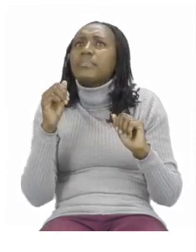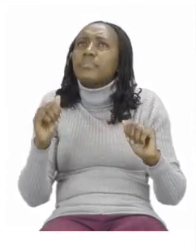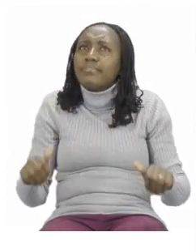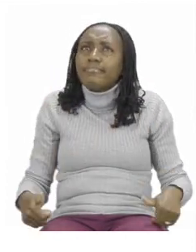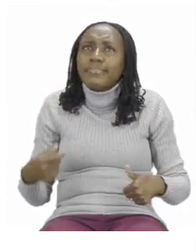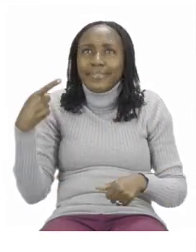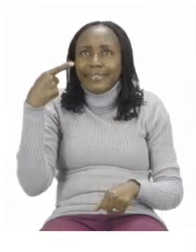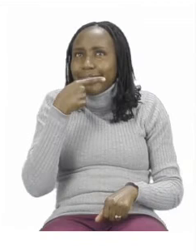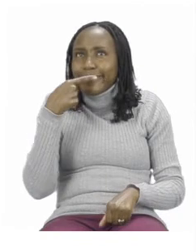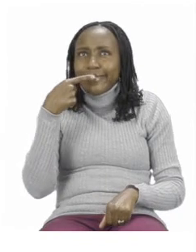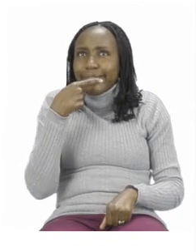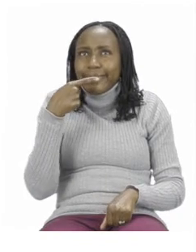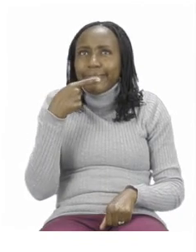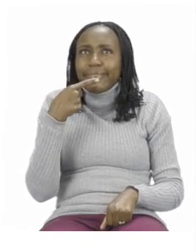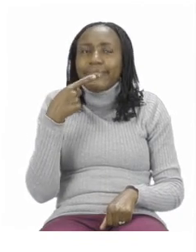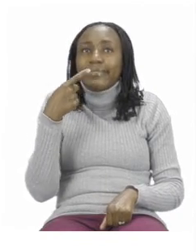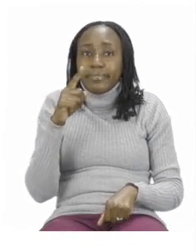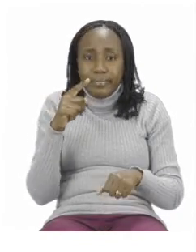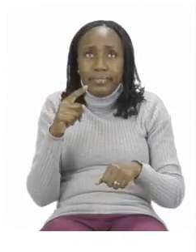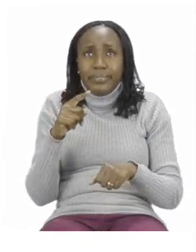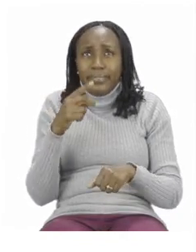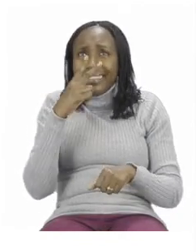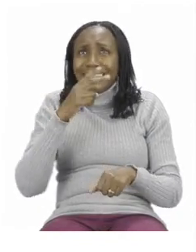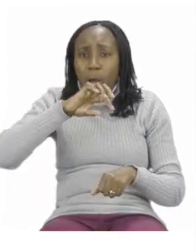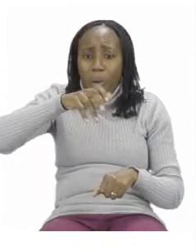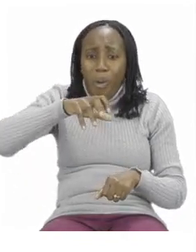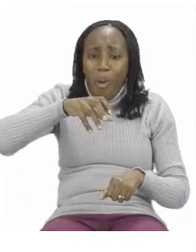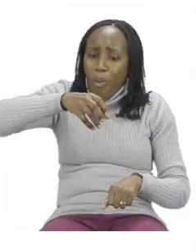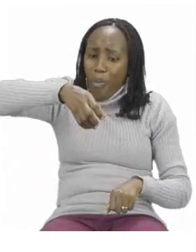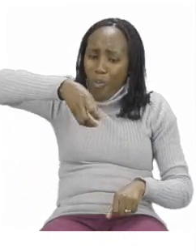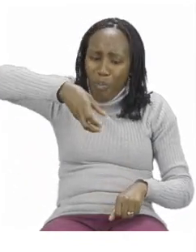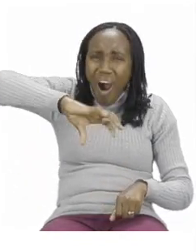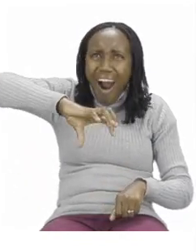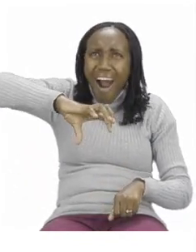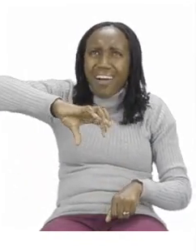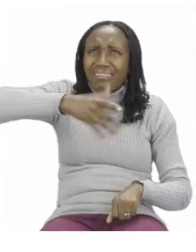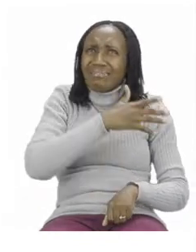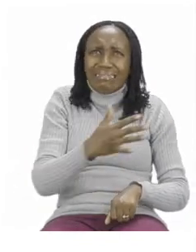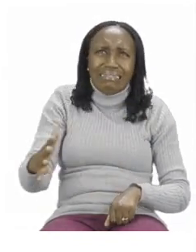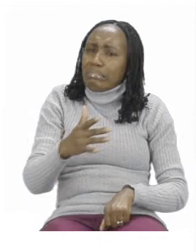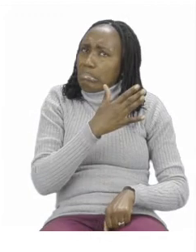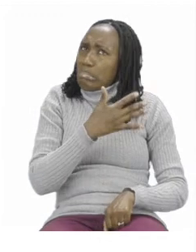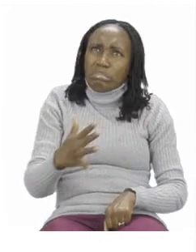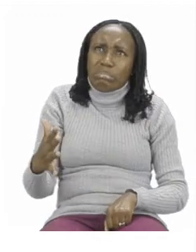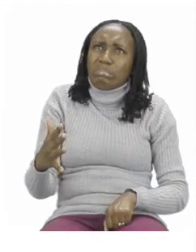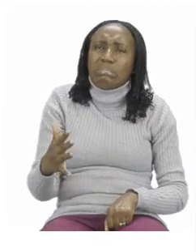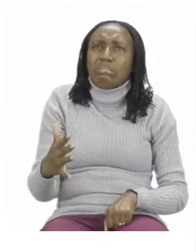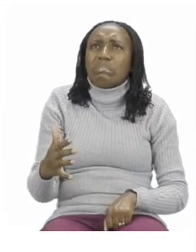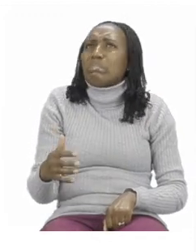teeth. But look at the tap. Is the tap open or